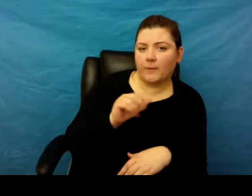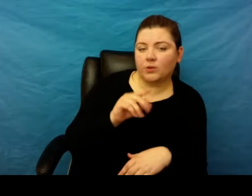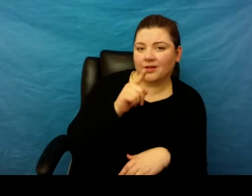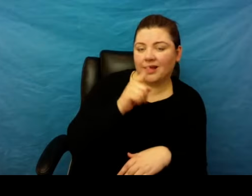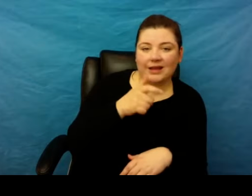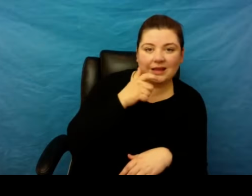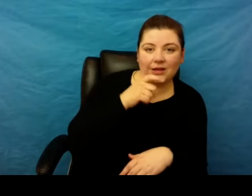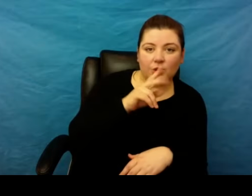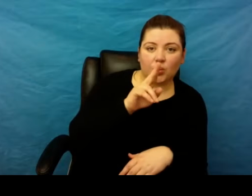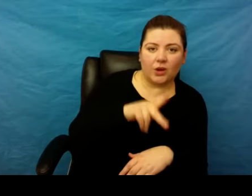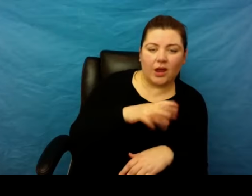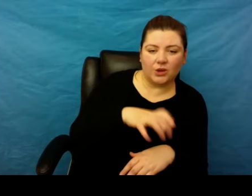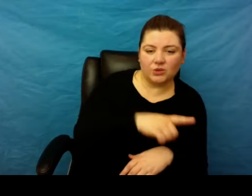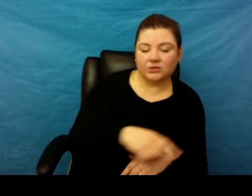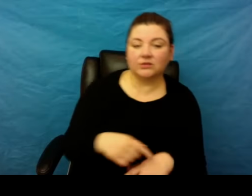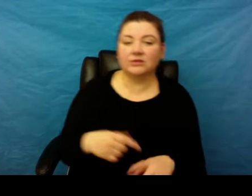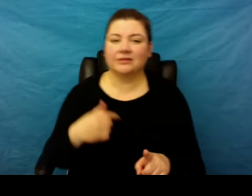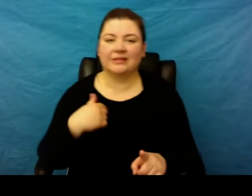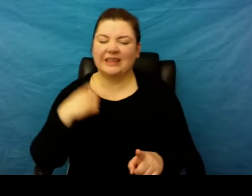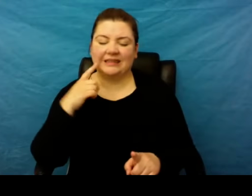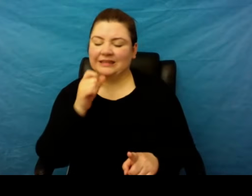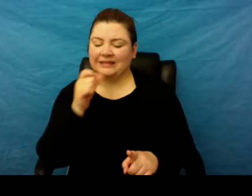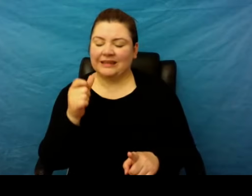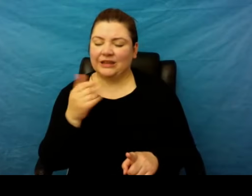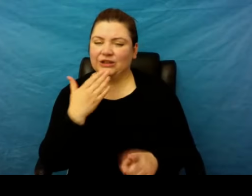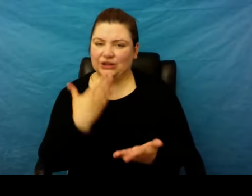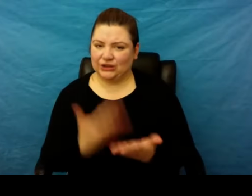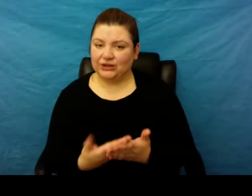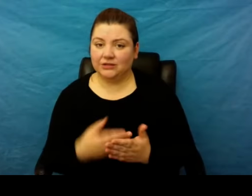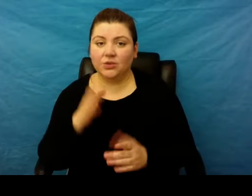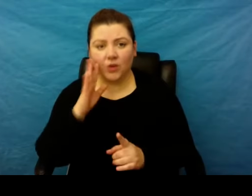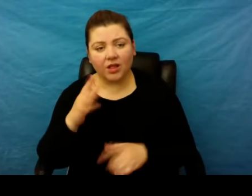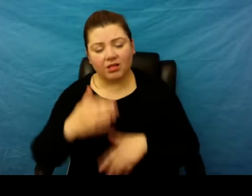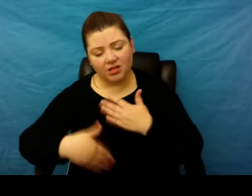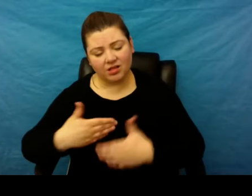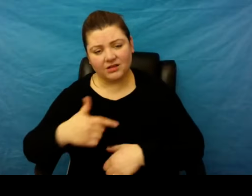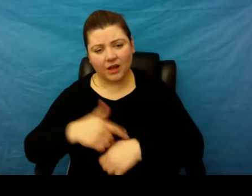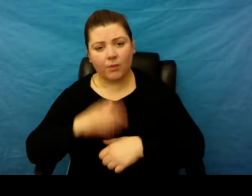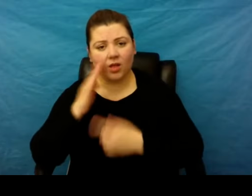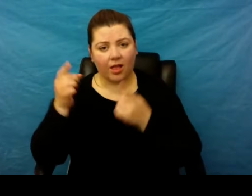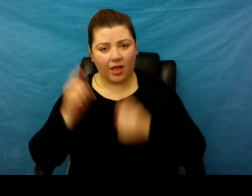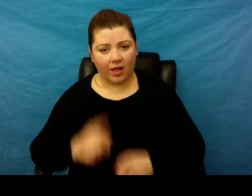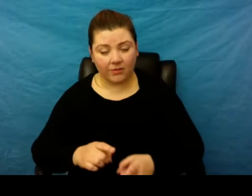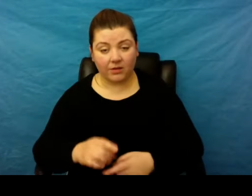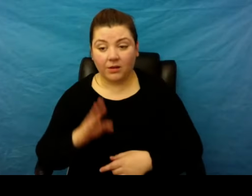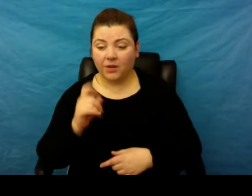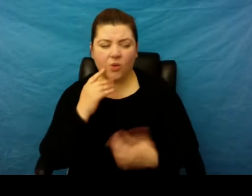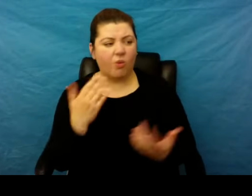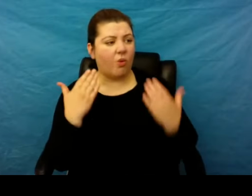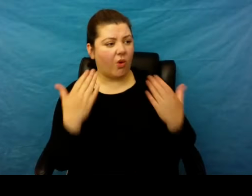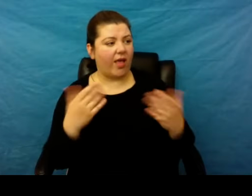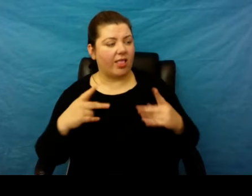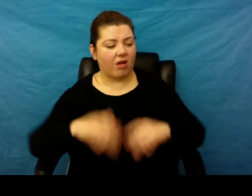completely incorrect. Herd immunity will happen, but to instantly allow a virus into a